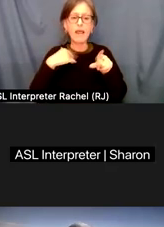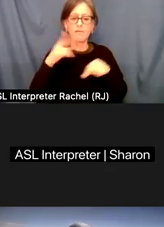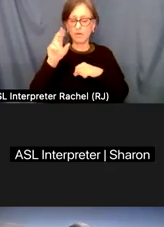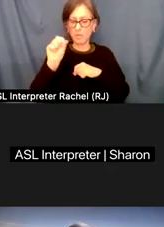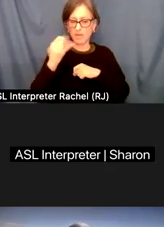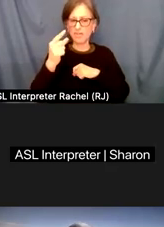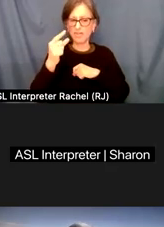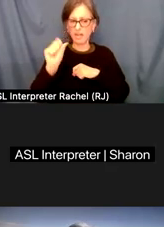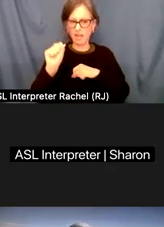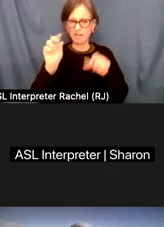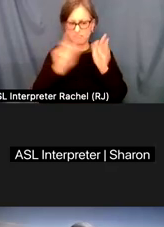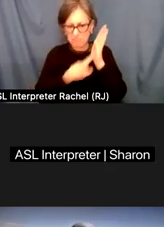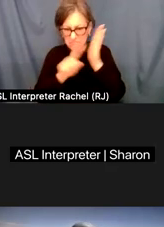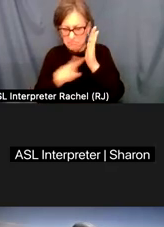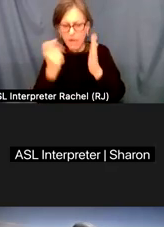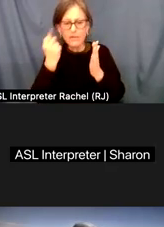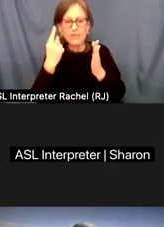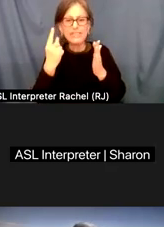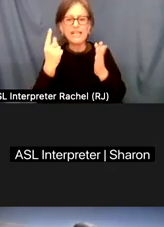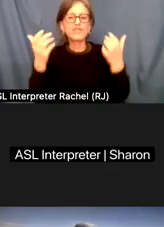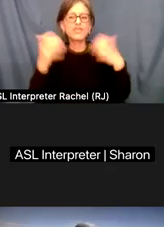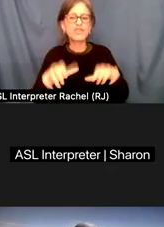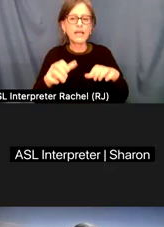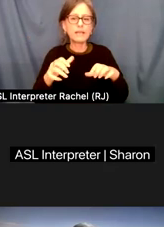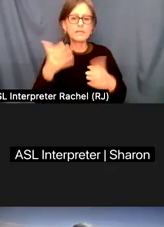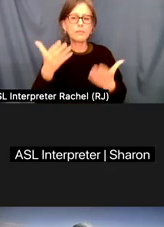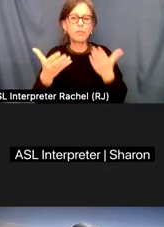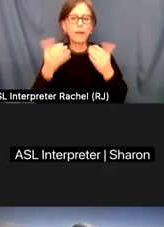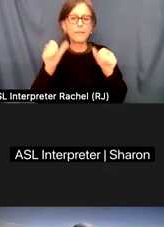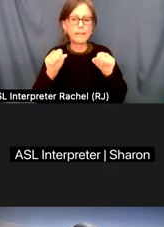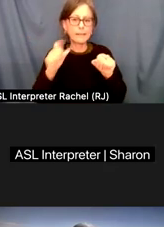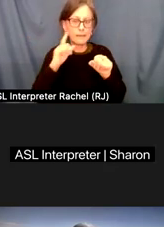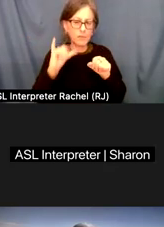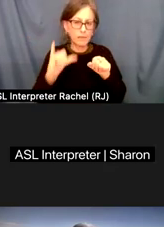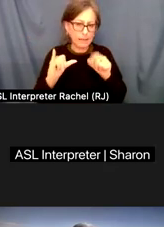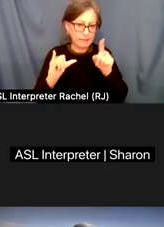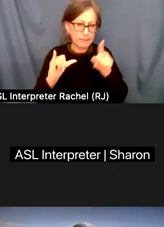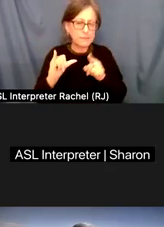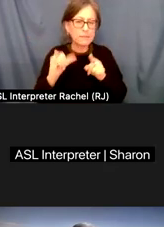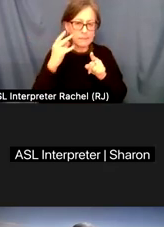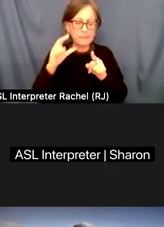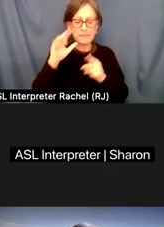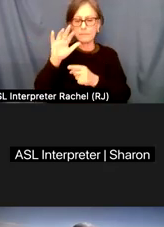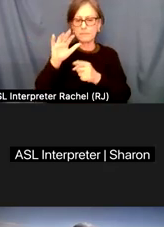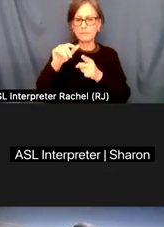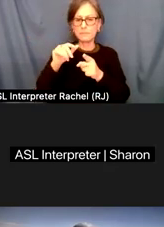to understand the probability of earthquakes. And this chart from a few years ago,